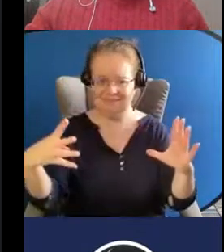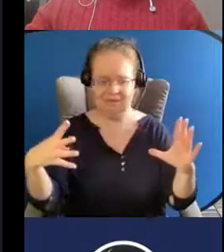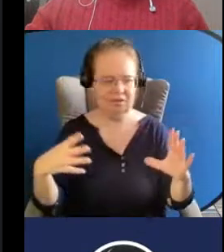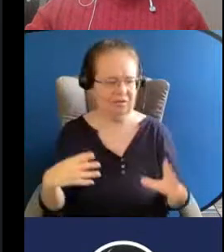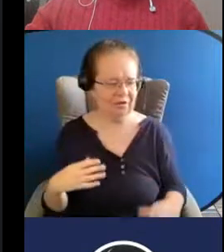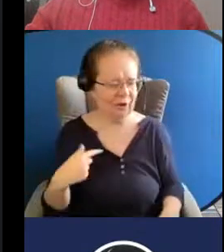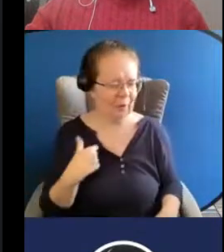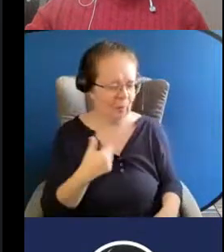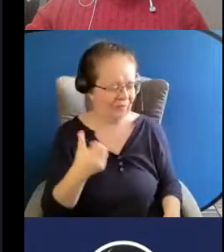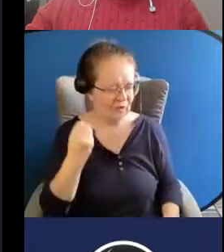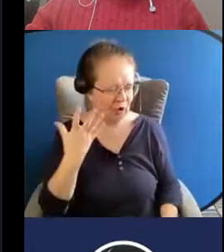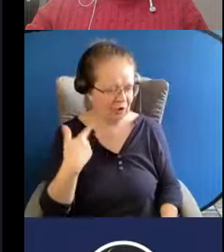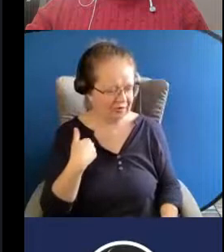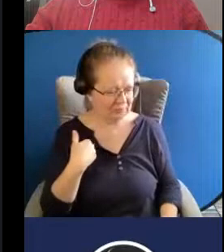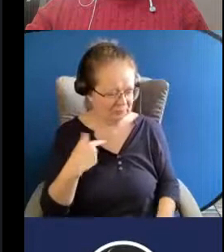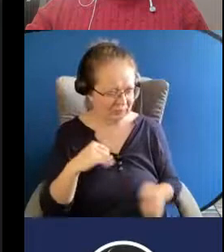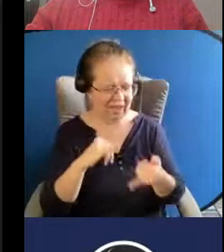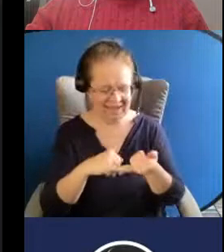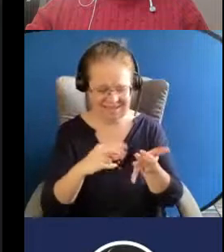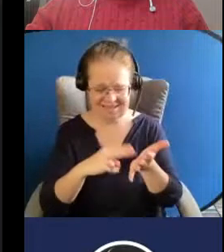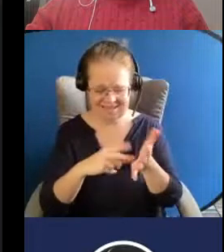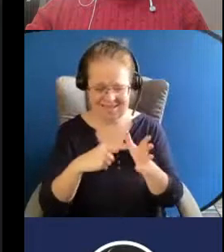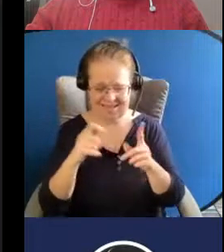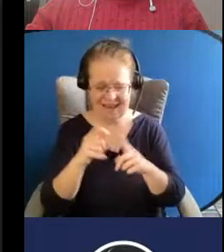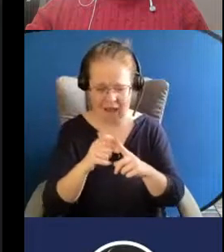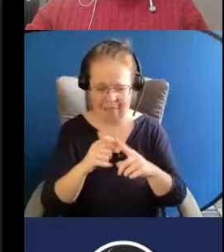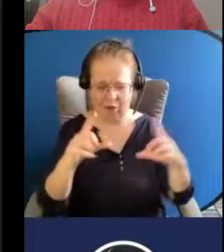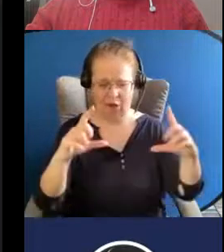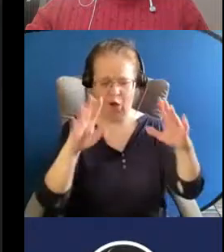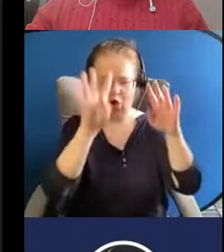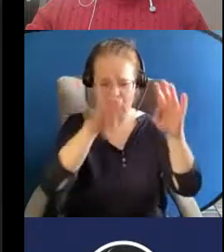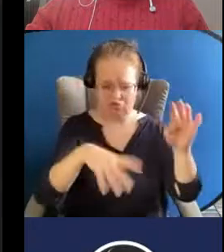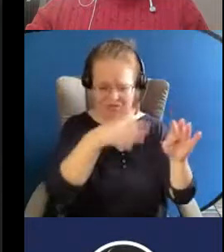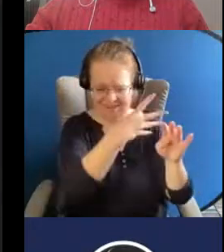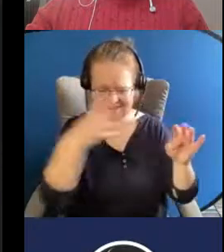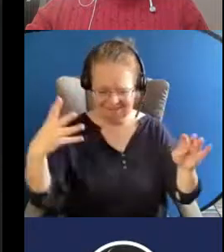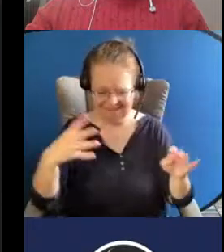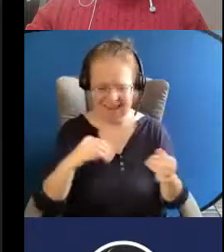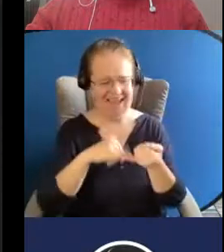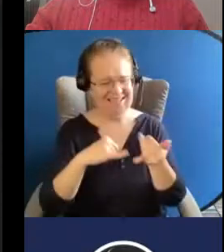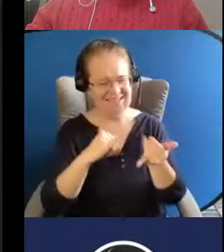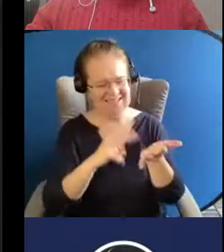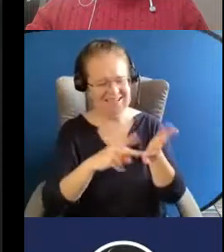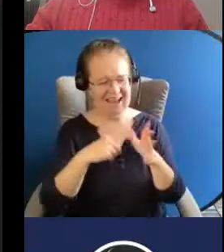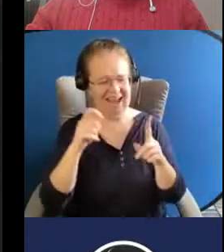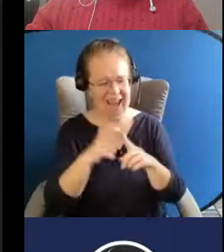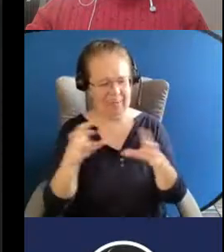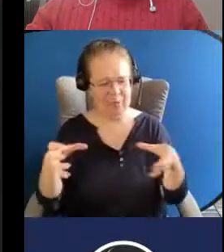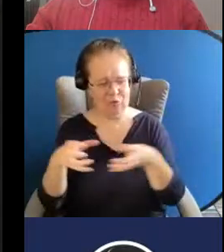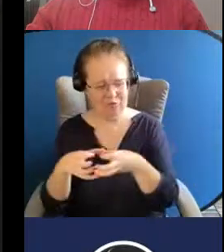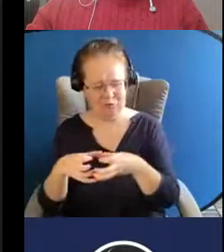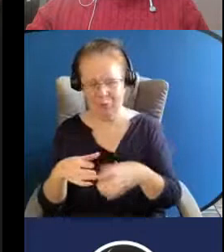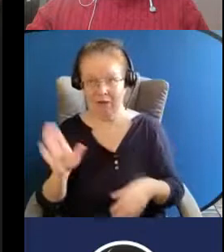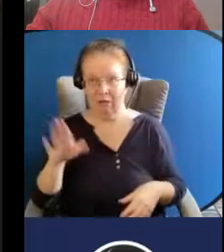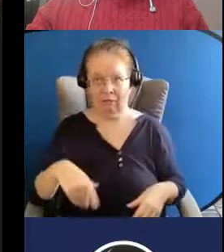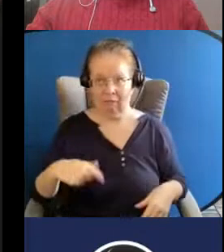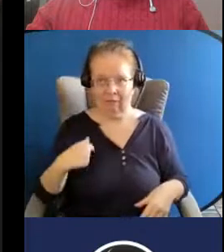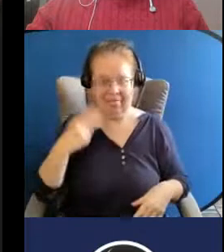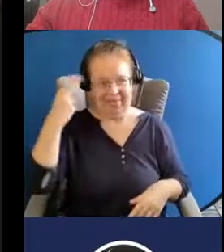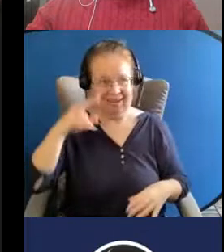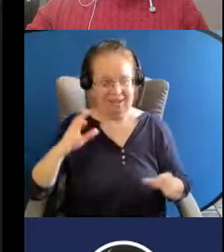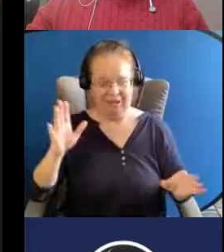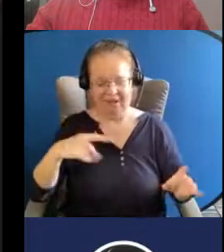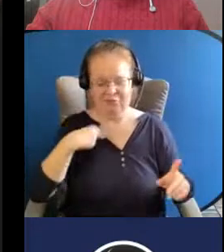excuse me, I always give you that, yeah, snap grids and snap groups. We changed some of the naming during development, so I still want to think of the old